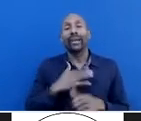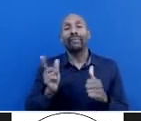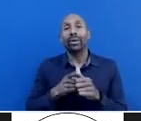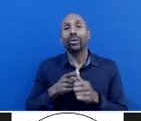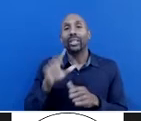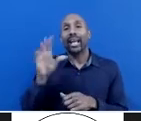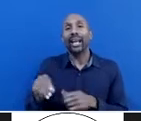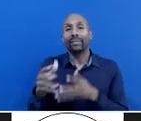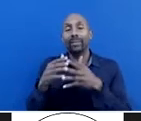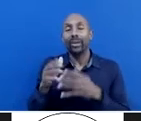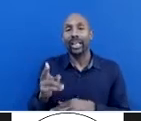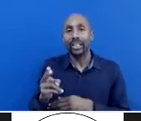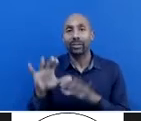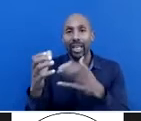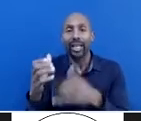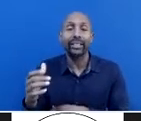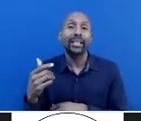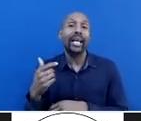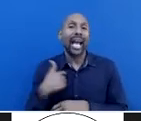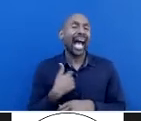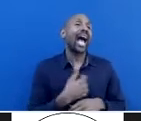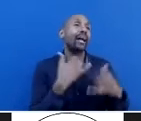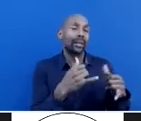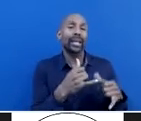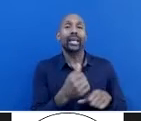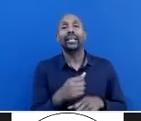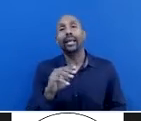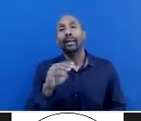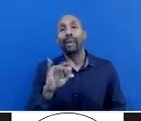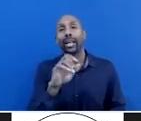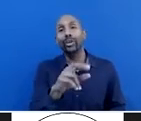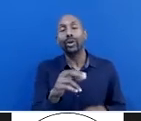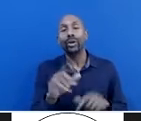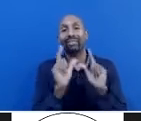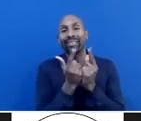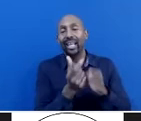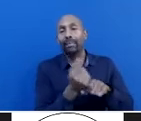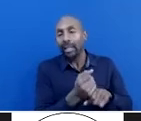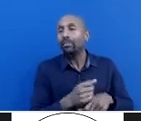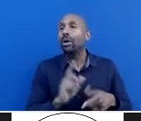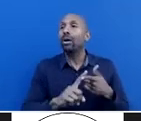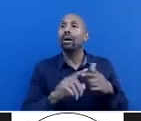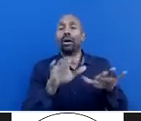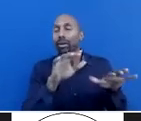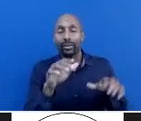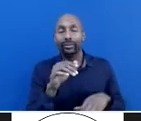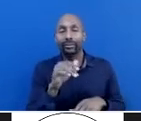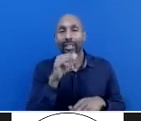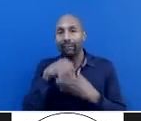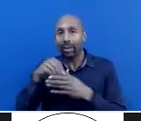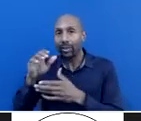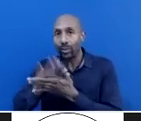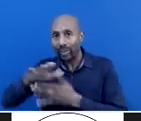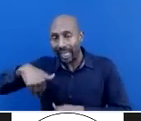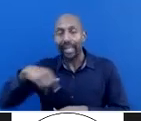league baseball. And I was like, nah, I need to go ahead and see about these books. So I was back in school and taking an African history